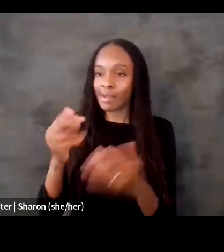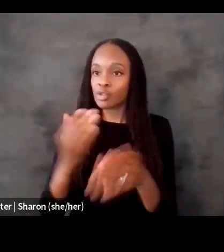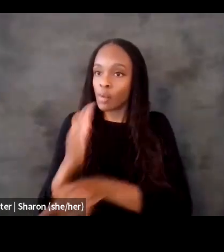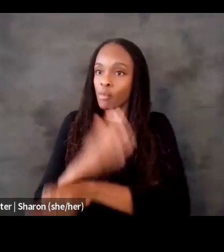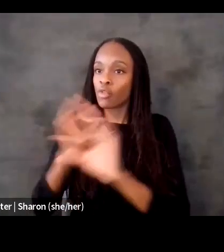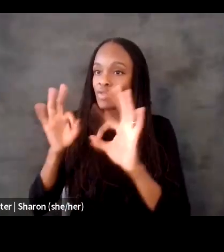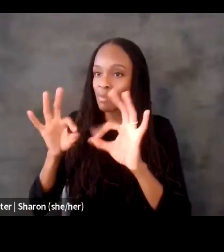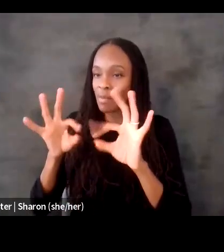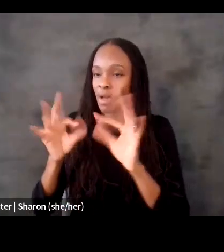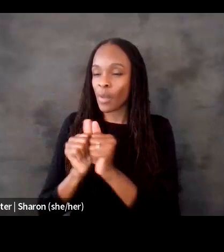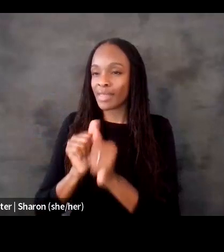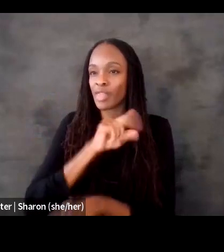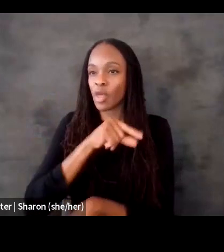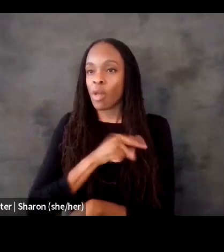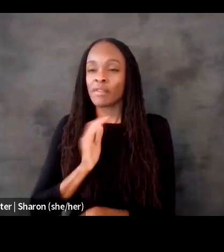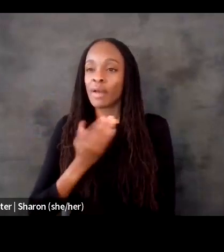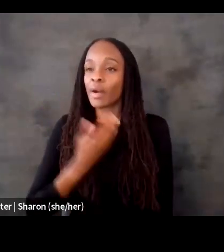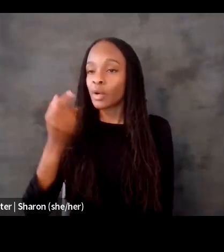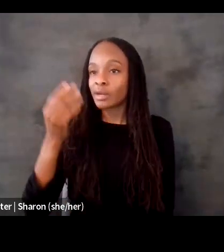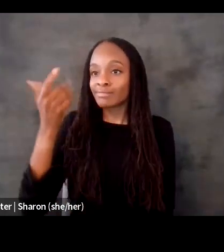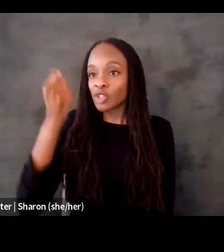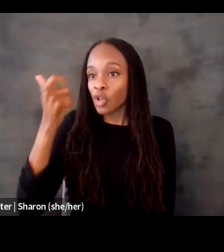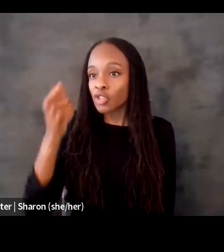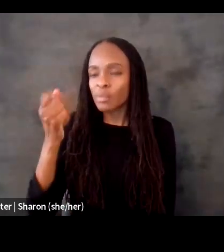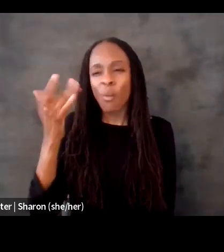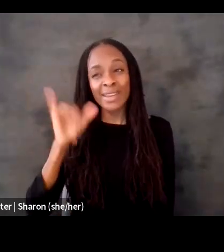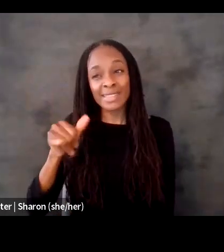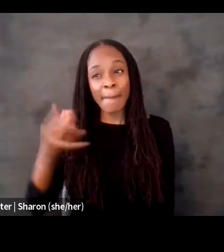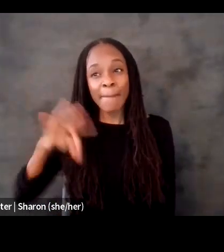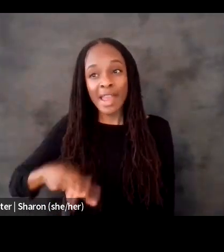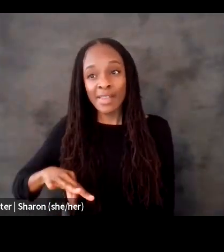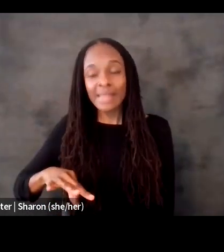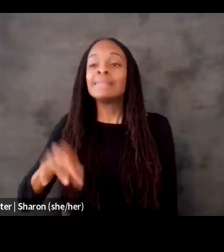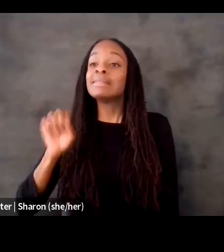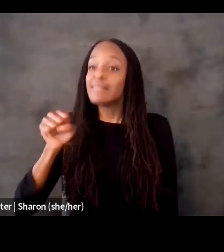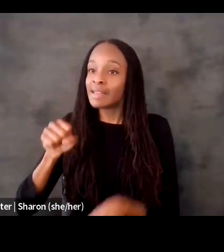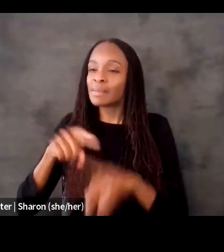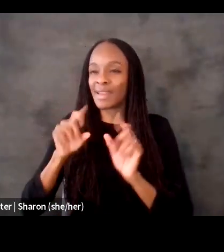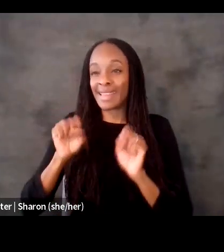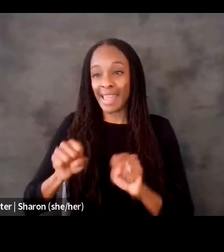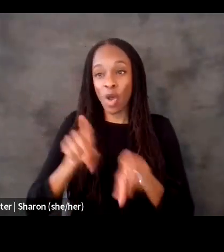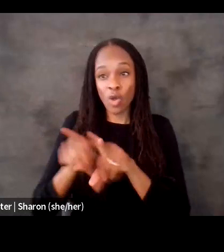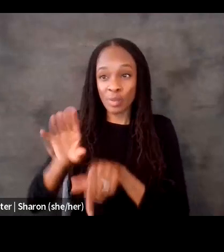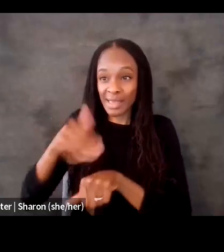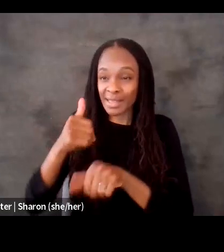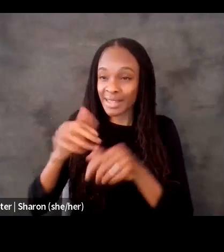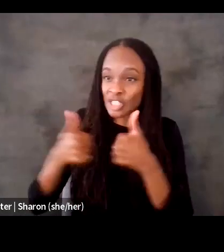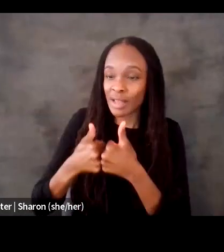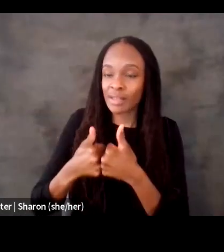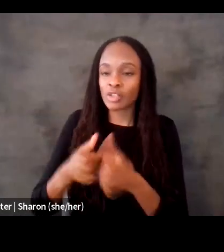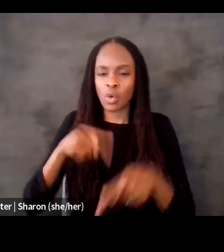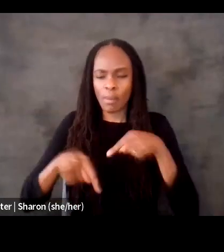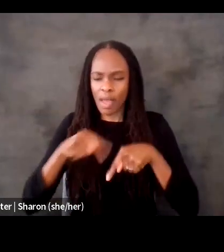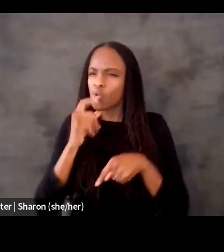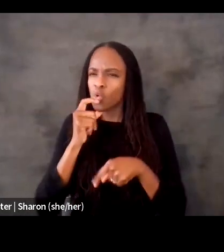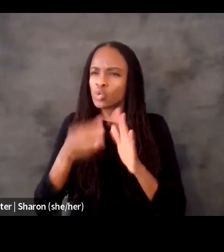scholarship. And while we consider that a benefit, it can also be a challenge, right? And so that goes back to who is reviewing